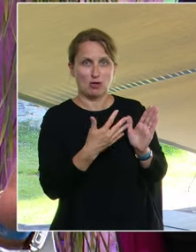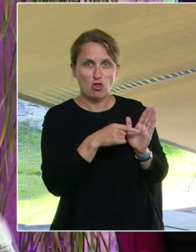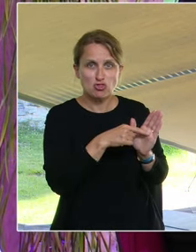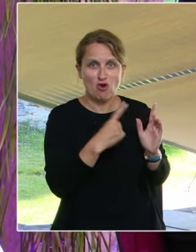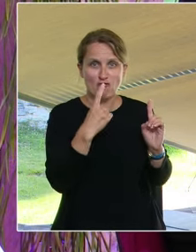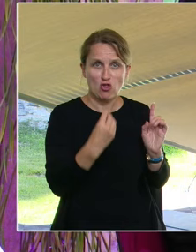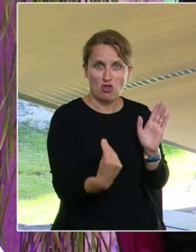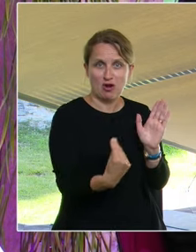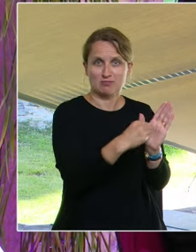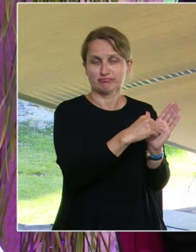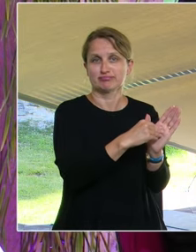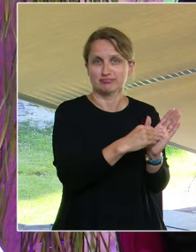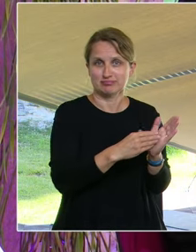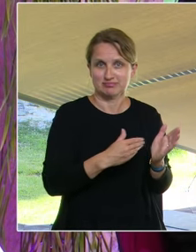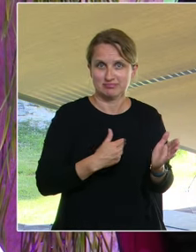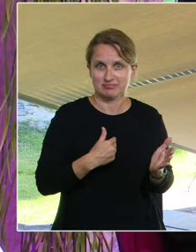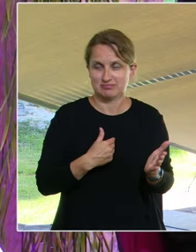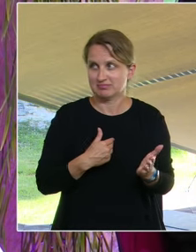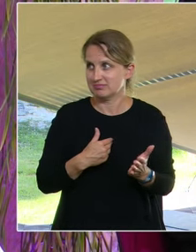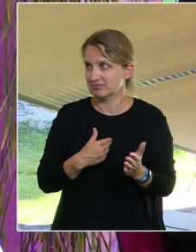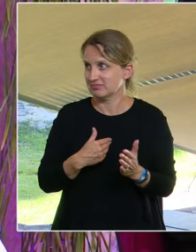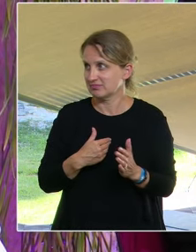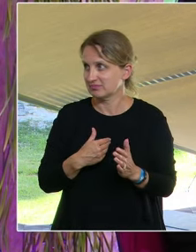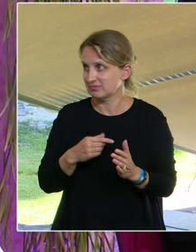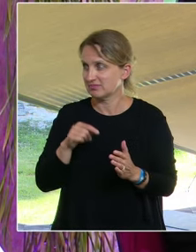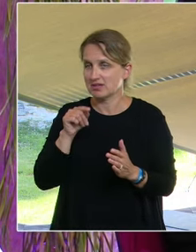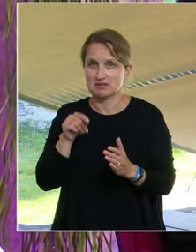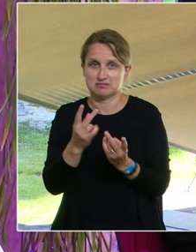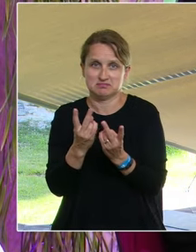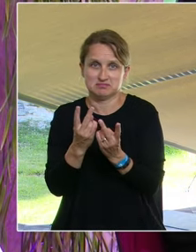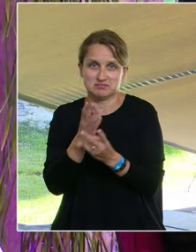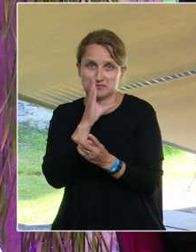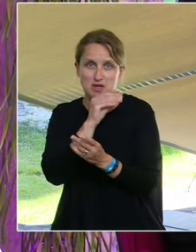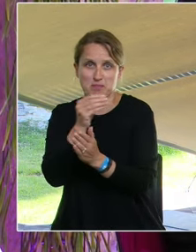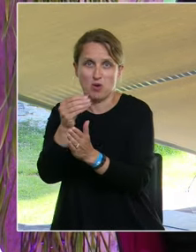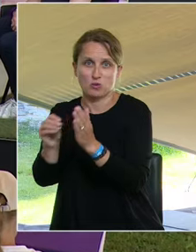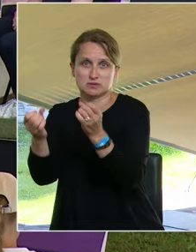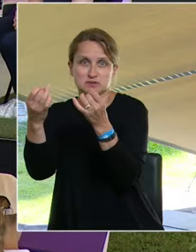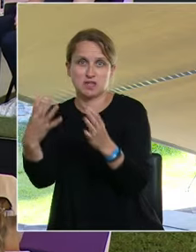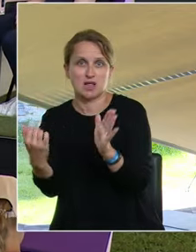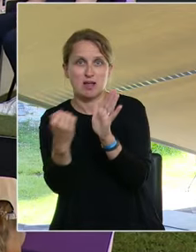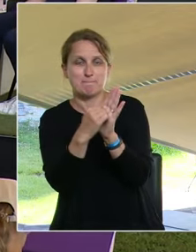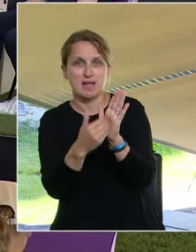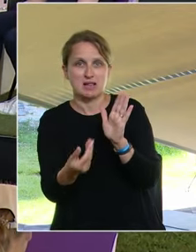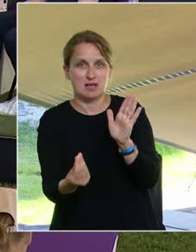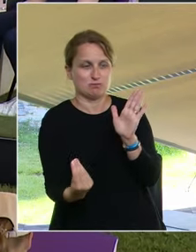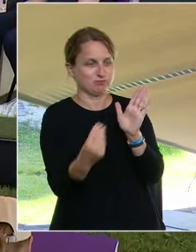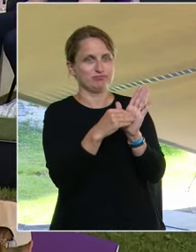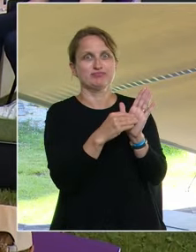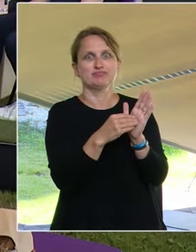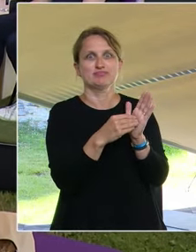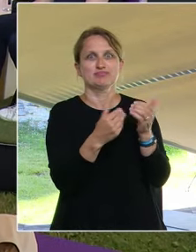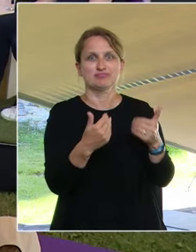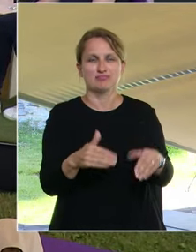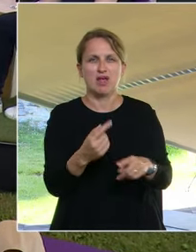photo. What I'm doing today is that I'm doing a or on your Zoom call. Zoom call, yeah. What I'm doing project with a creative incubator